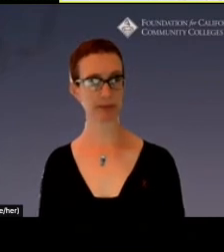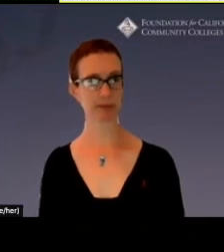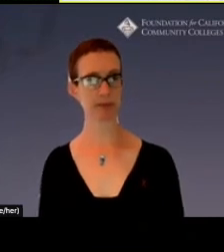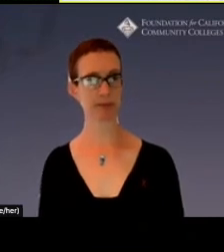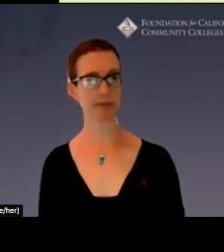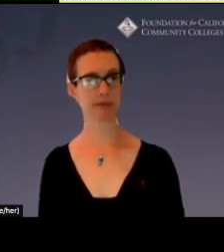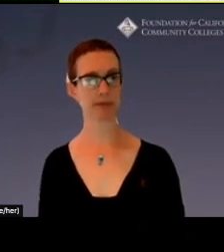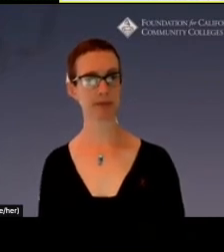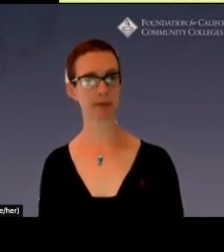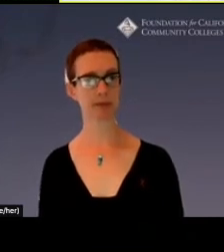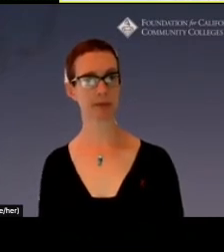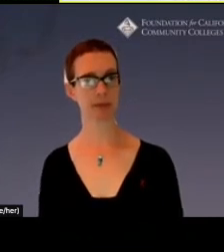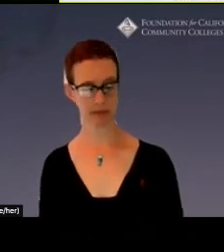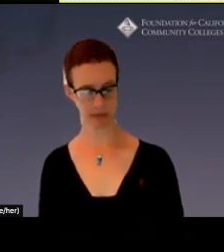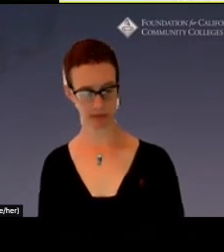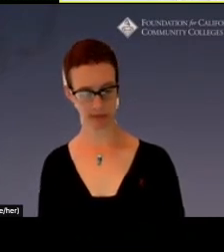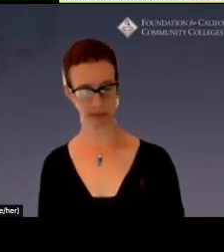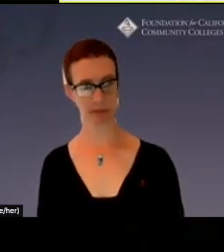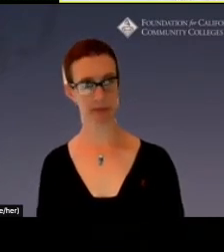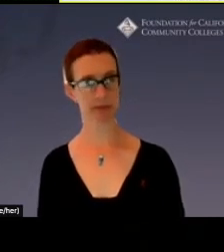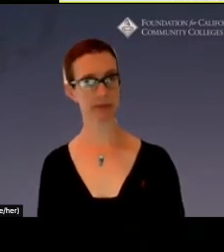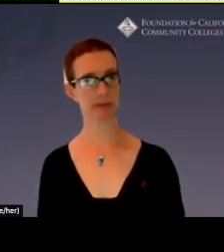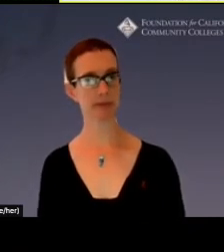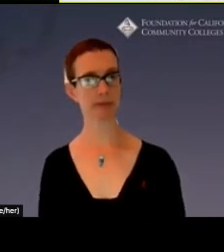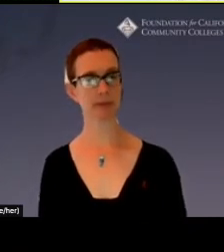partnership be with the UC extension?